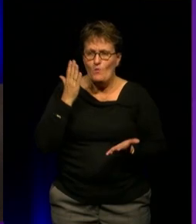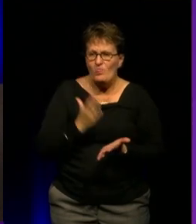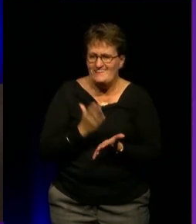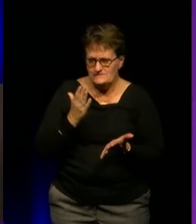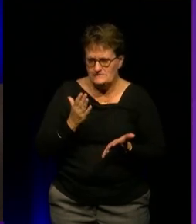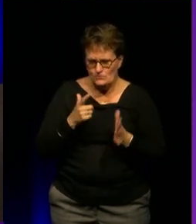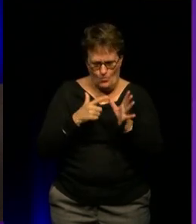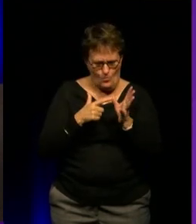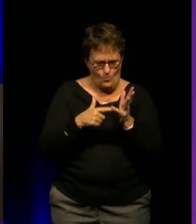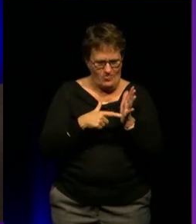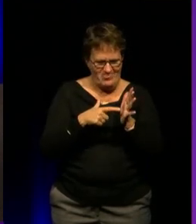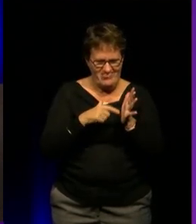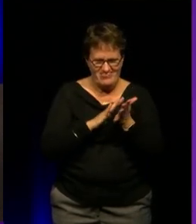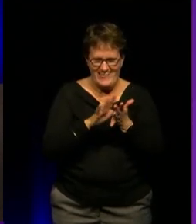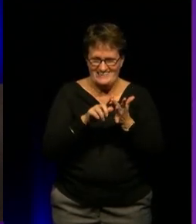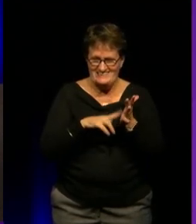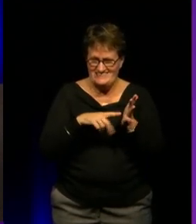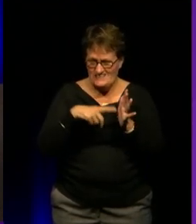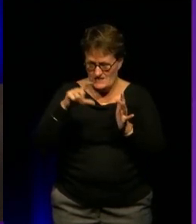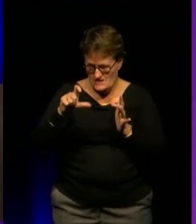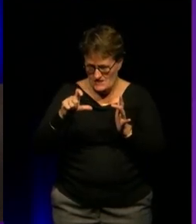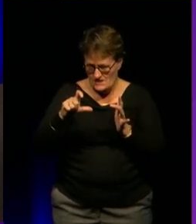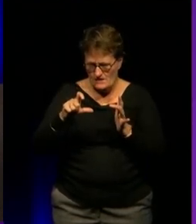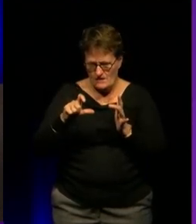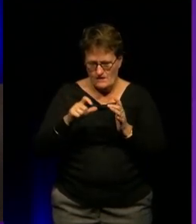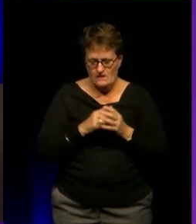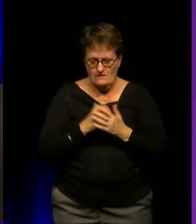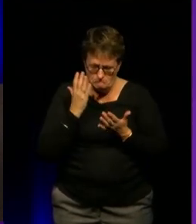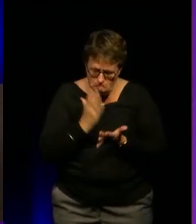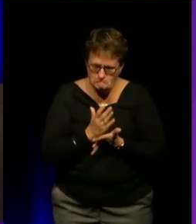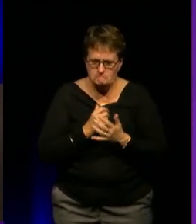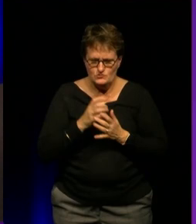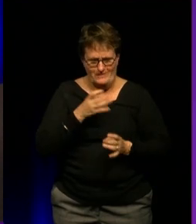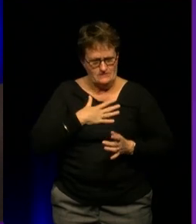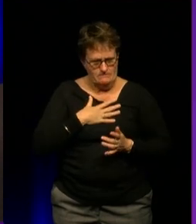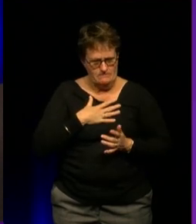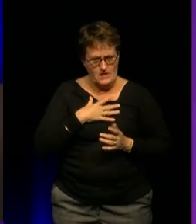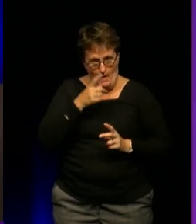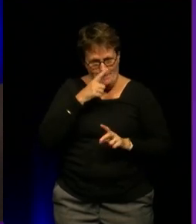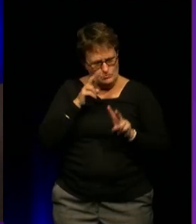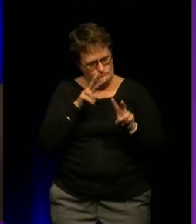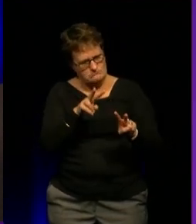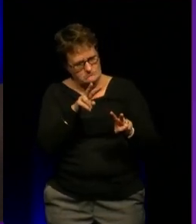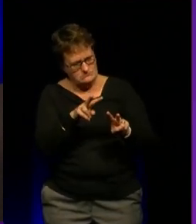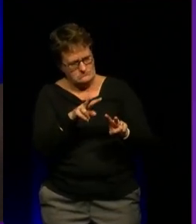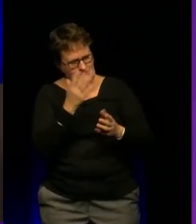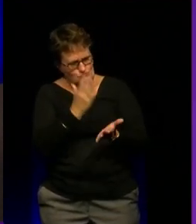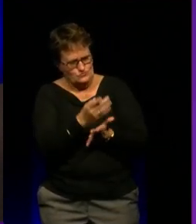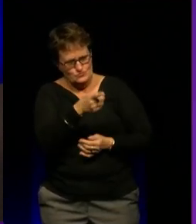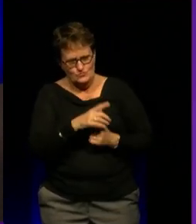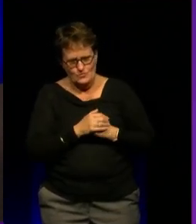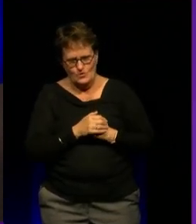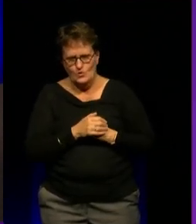is really important, and I think people see it. Mm. We started doing all hands meetings once